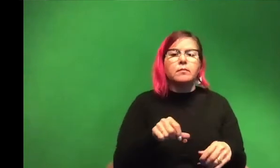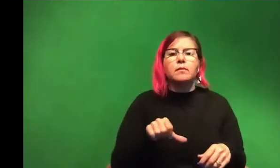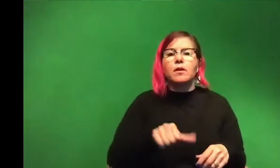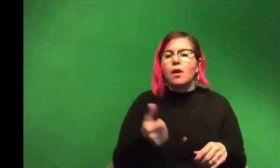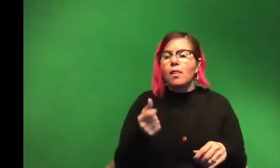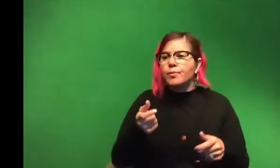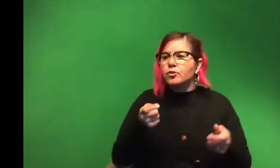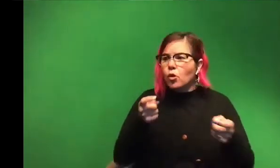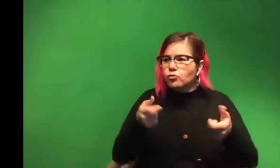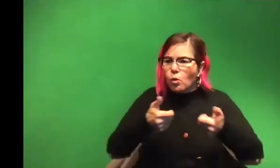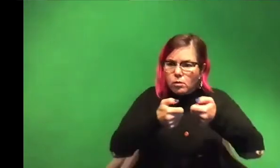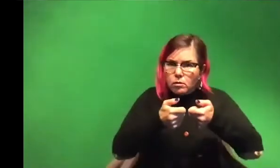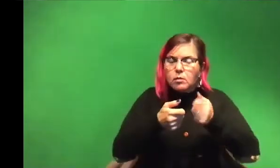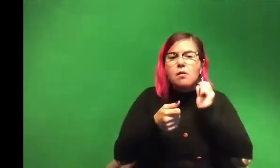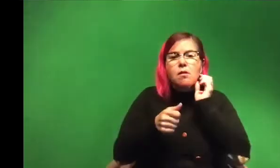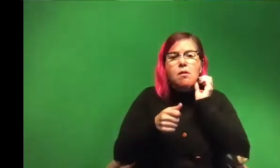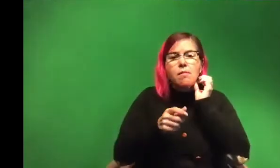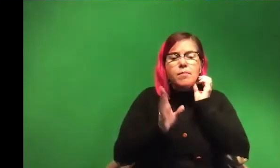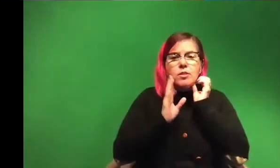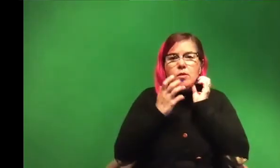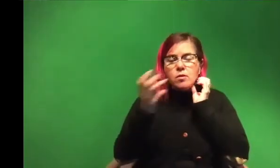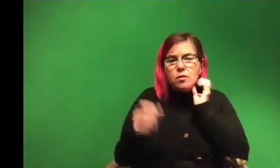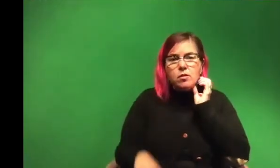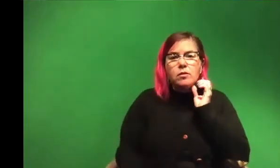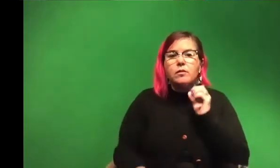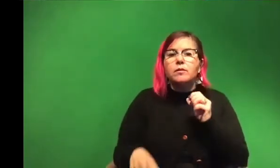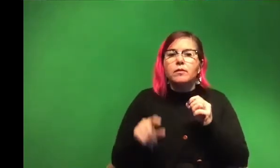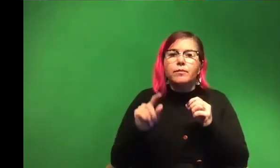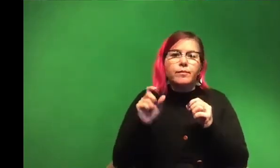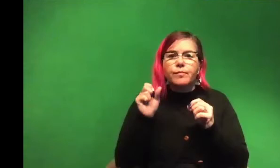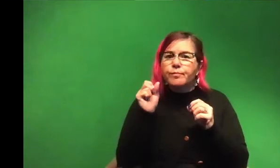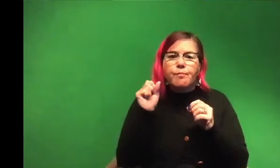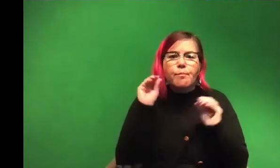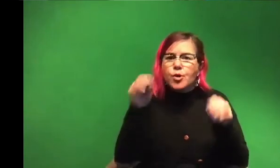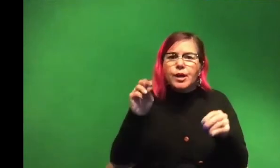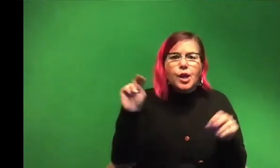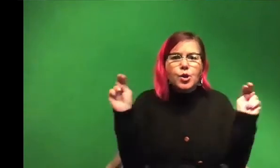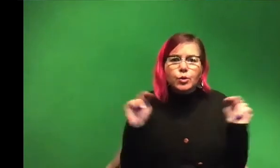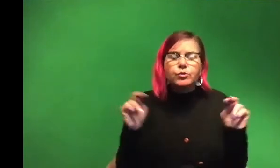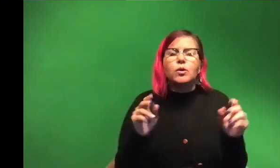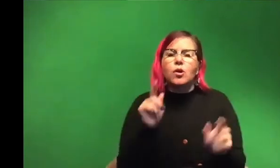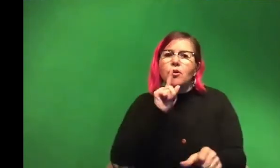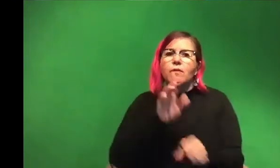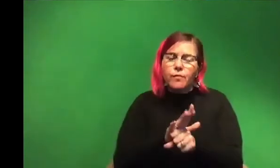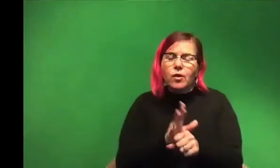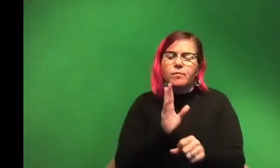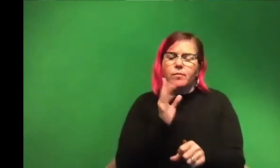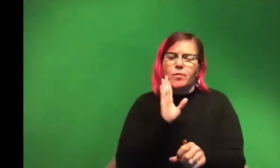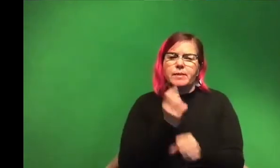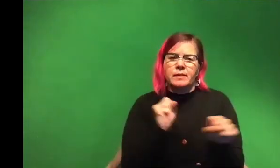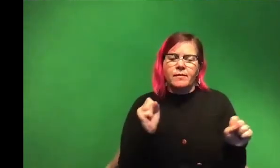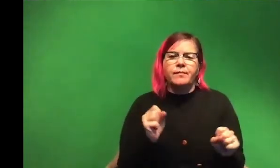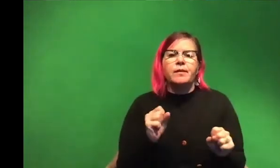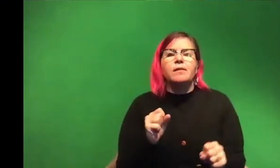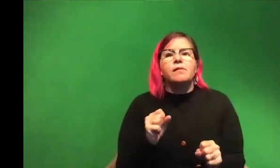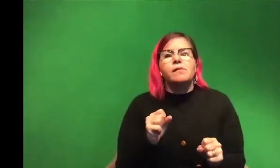controller, the person holding the controller will yell throttle neutral or anything else to basically confirm that they are going to be safe. In terms